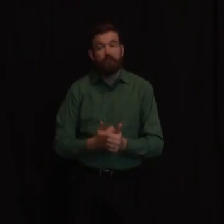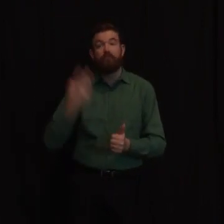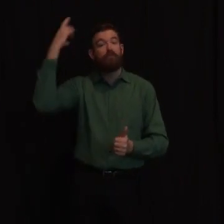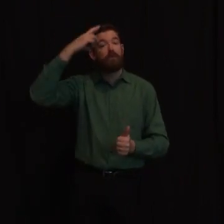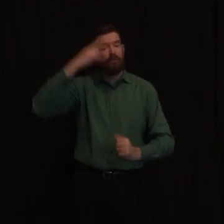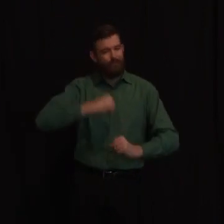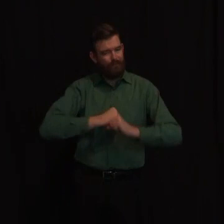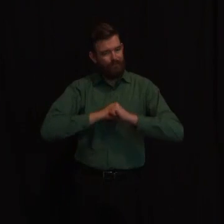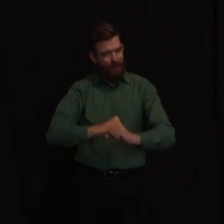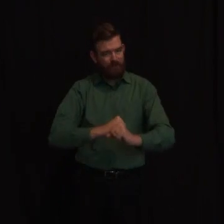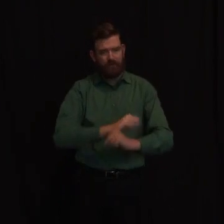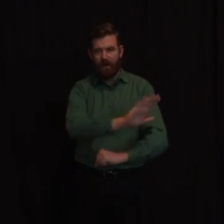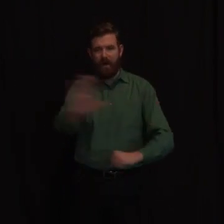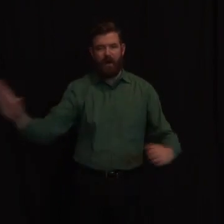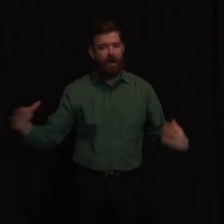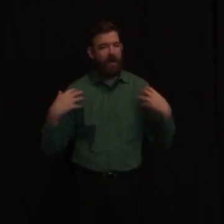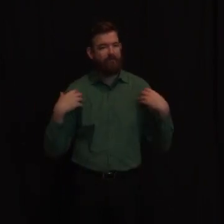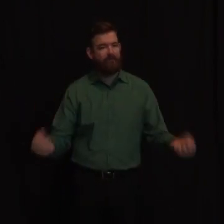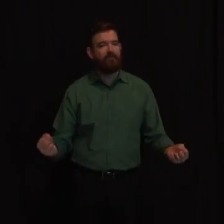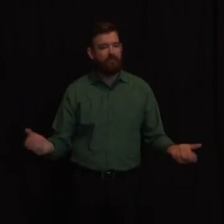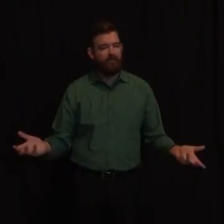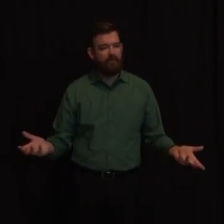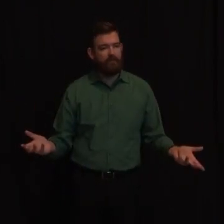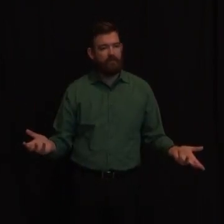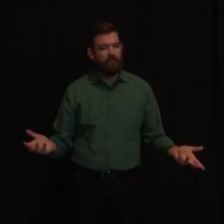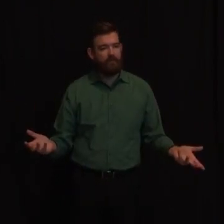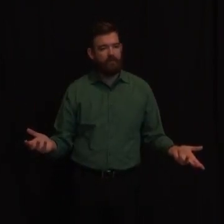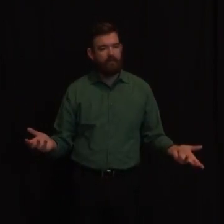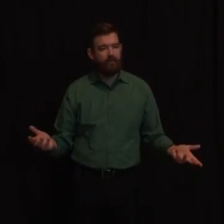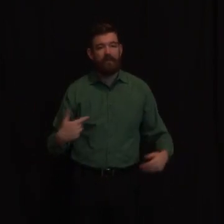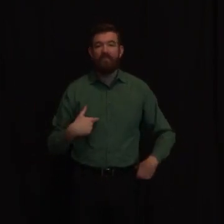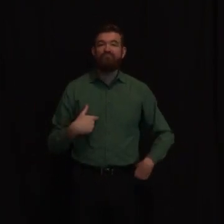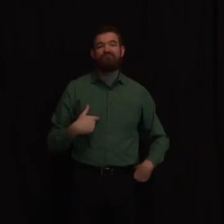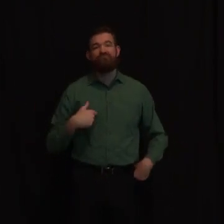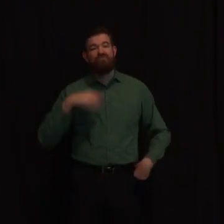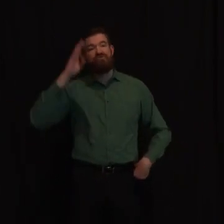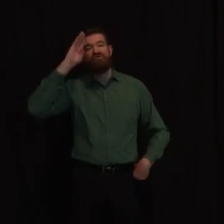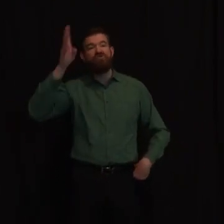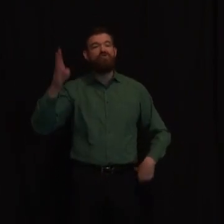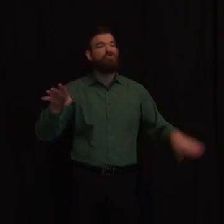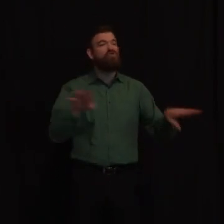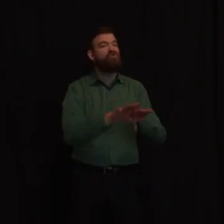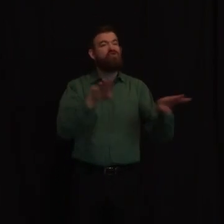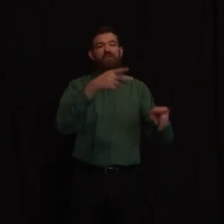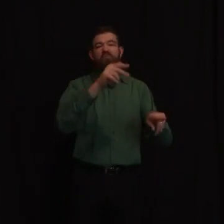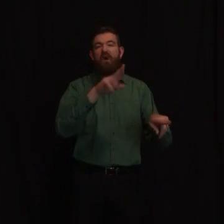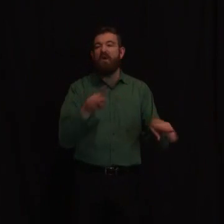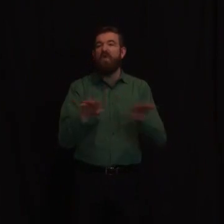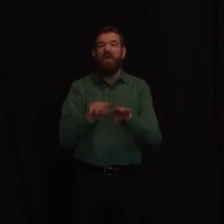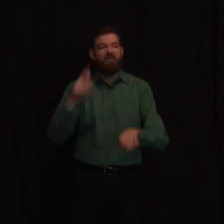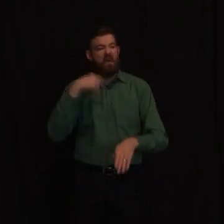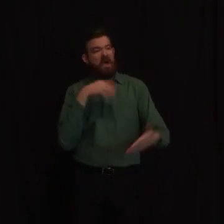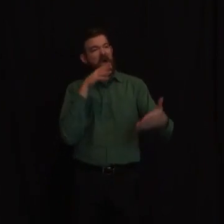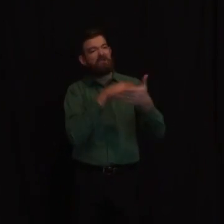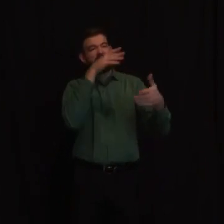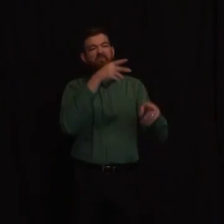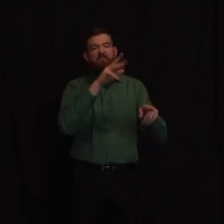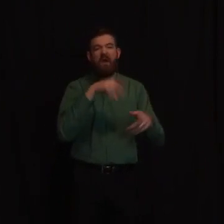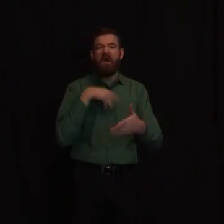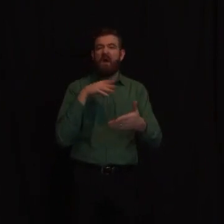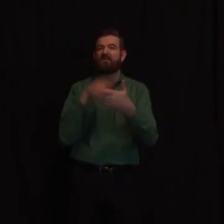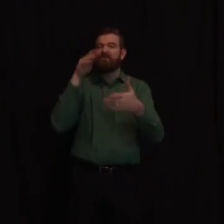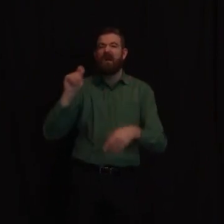sense. We didn't run on an anti-park platform. This is doing the right thing to keep people safe, keep them out of